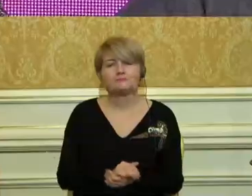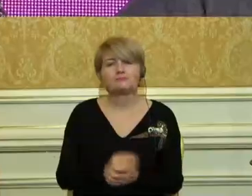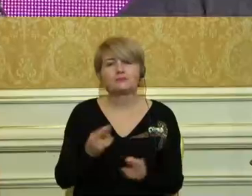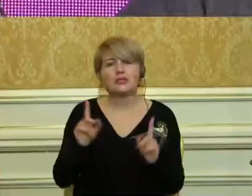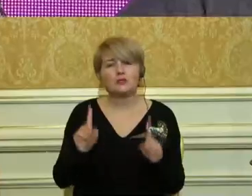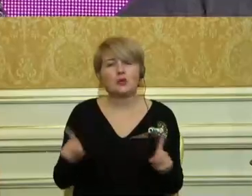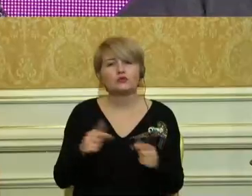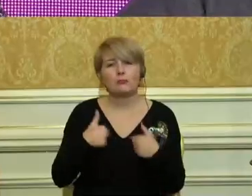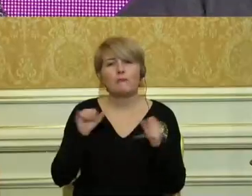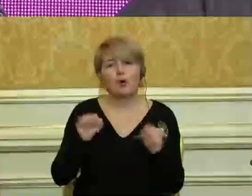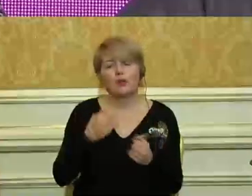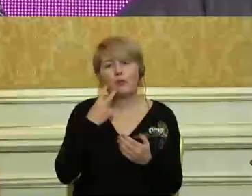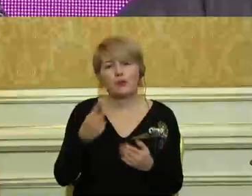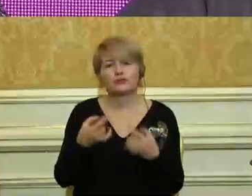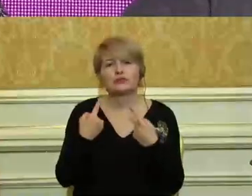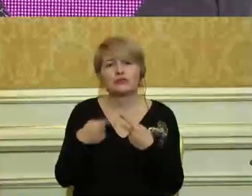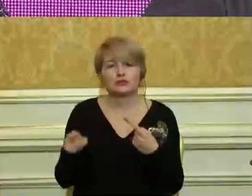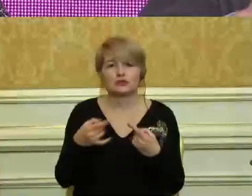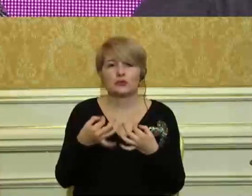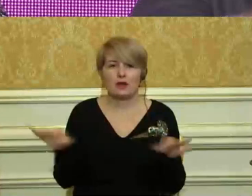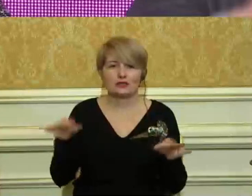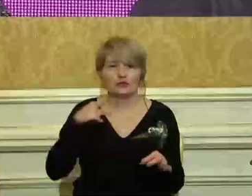democratic Russia in the future.